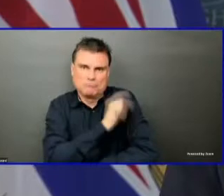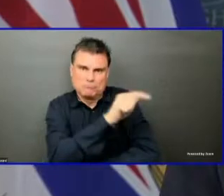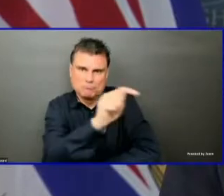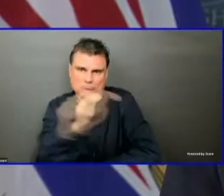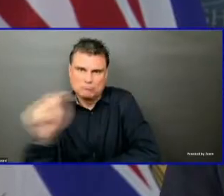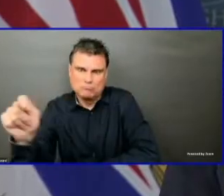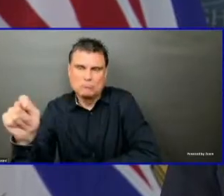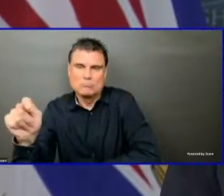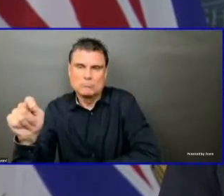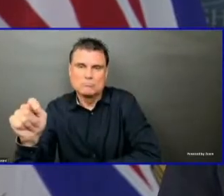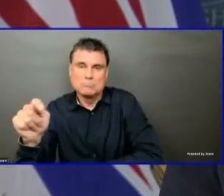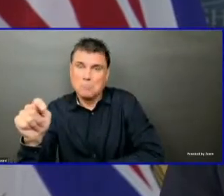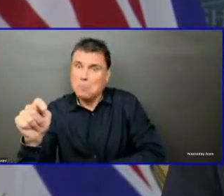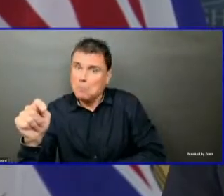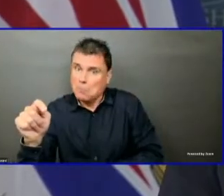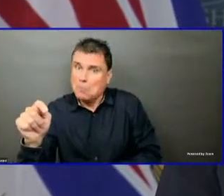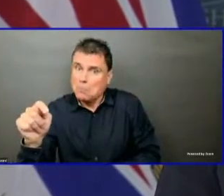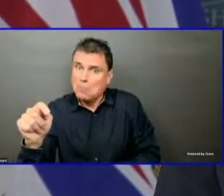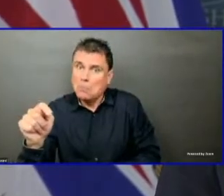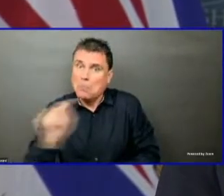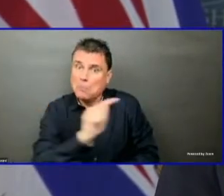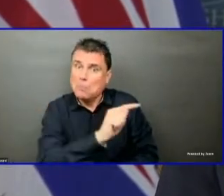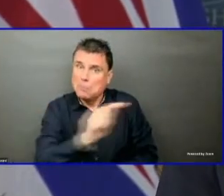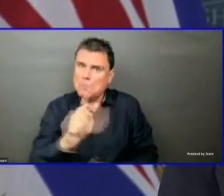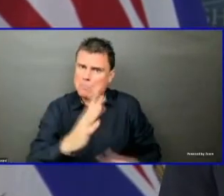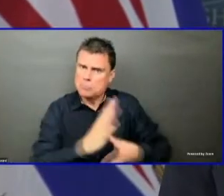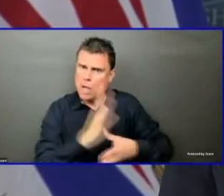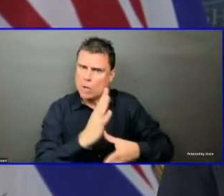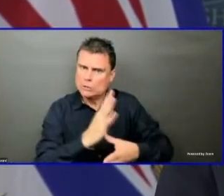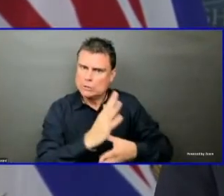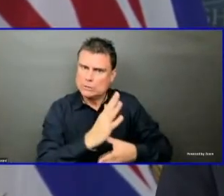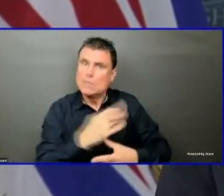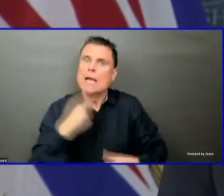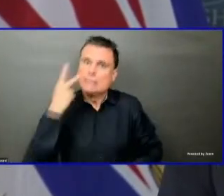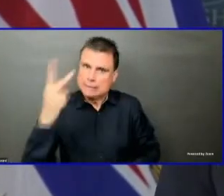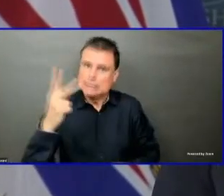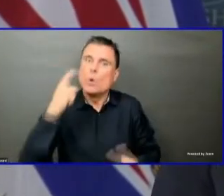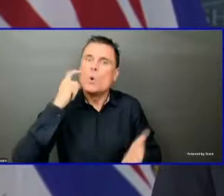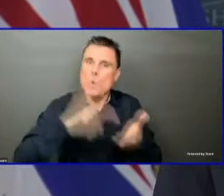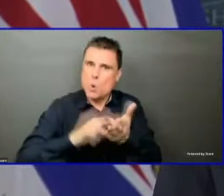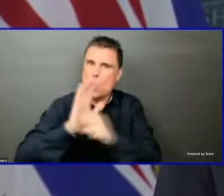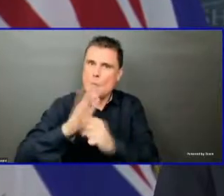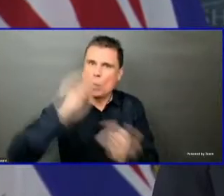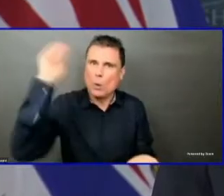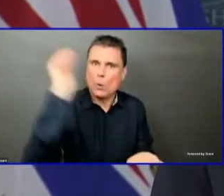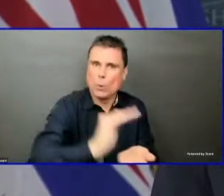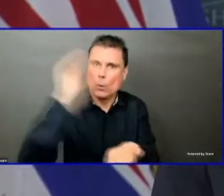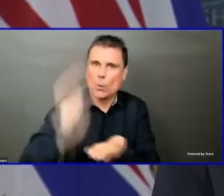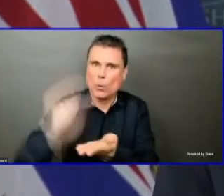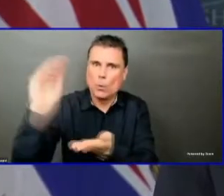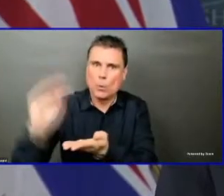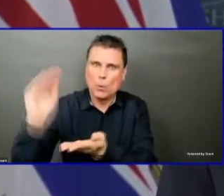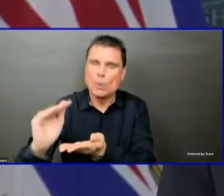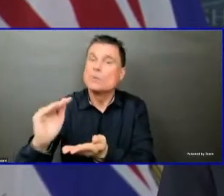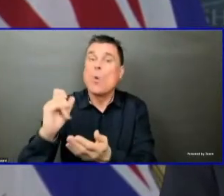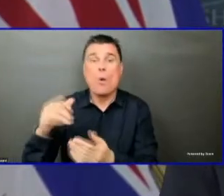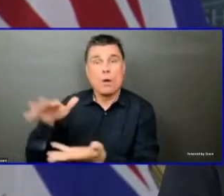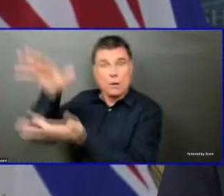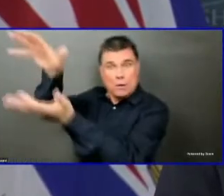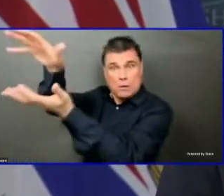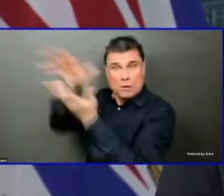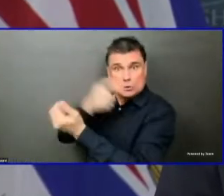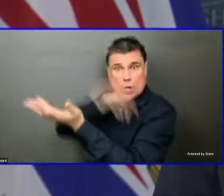priorities. That's what we set, that's what we laid out in our plan, and that's what we're proceeding with, albeit with less vaccine, more slowly than we would like.